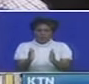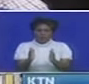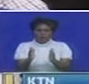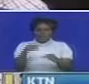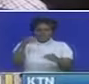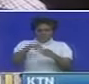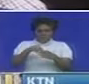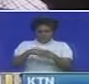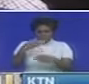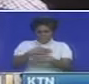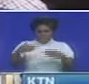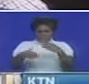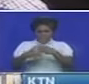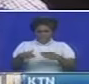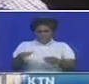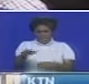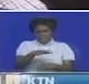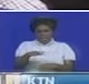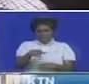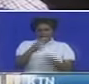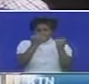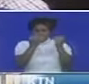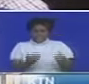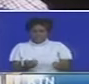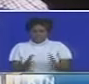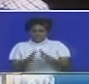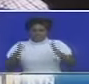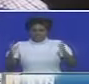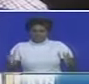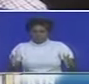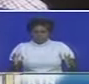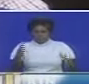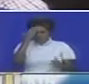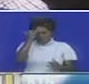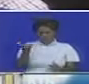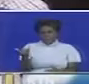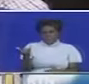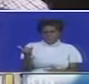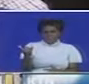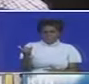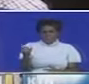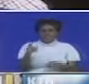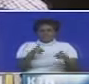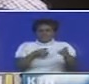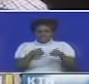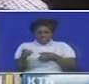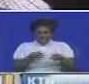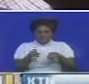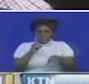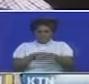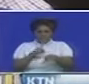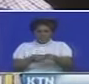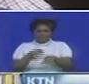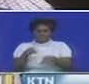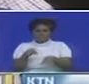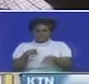within the built-up areas. And it needs to be expanded so that the travel time between in that